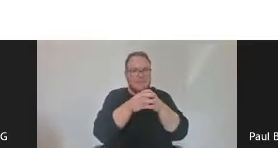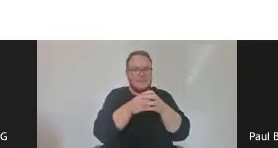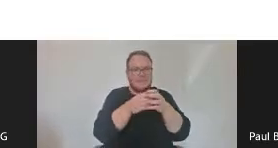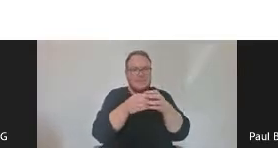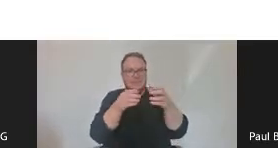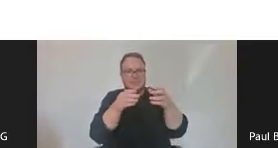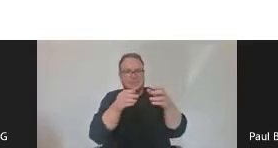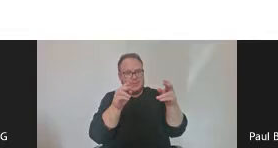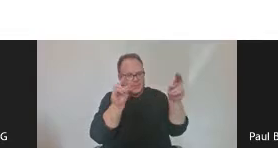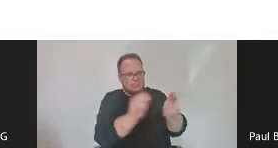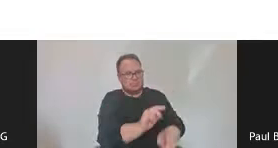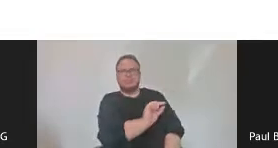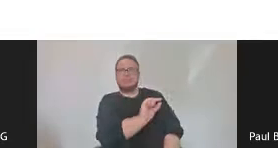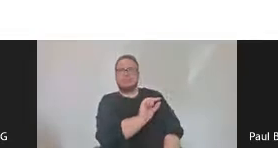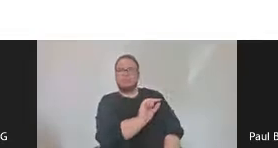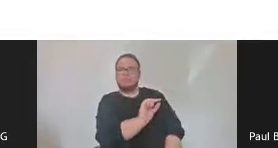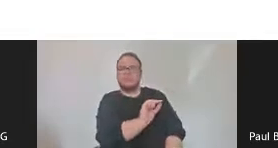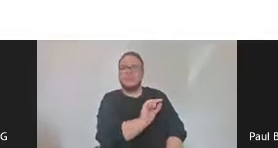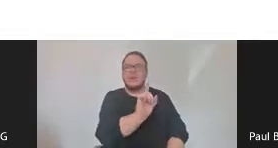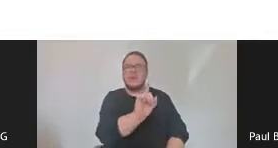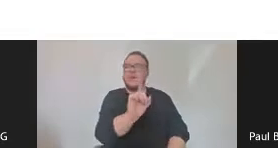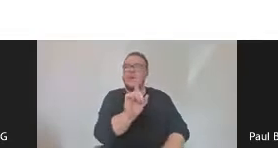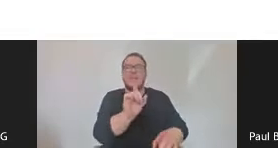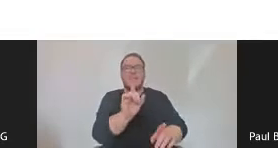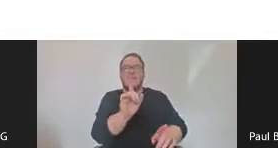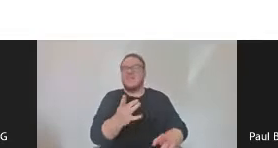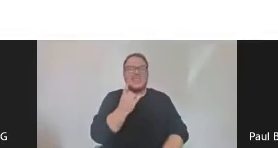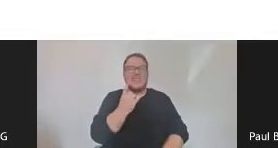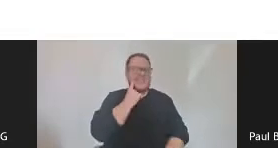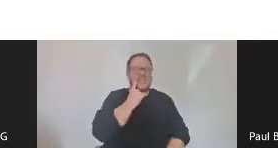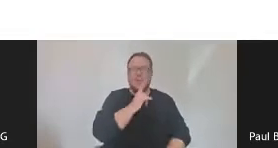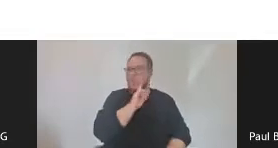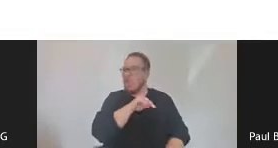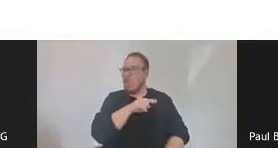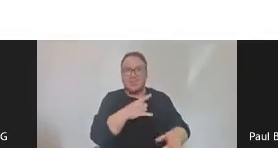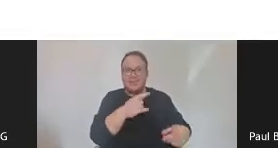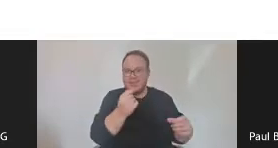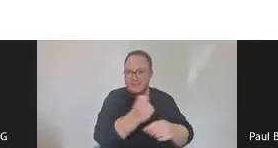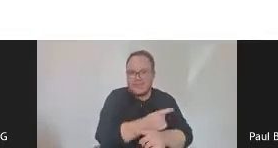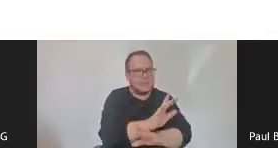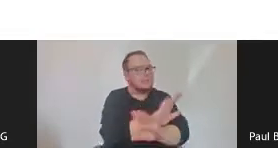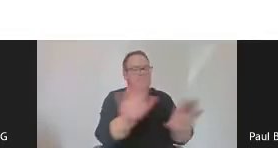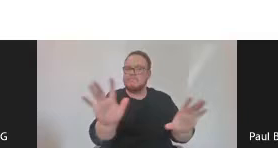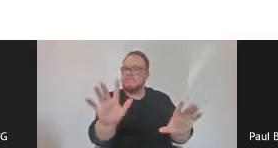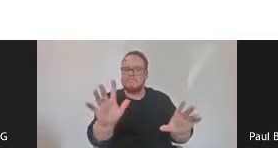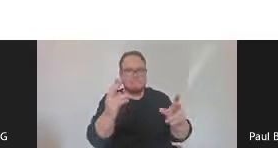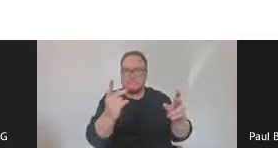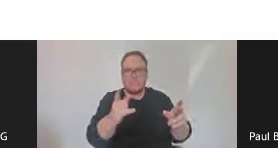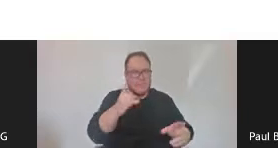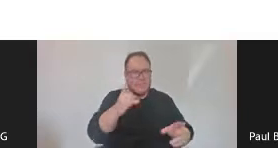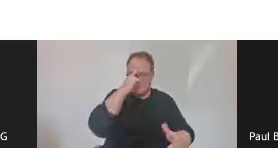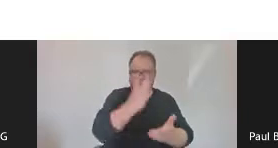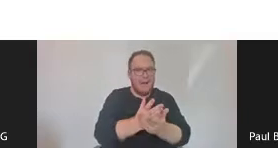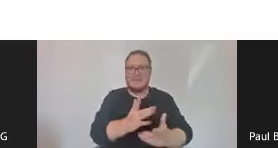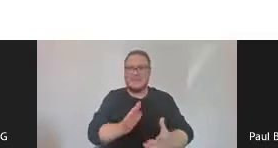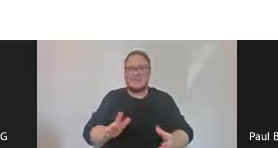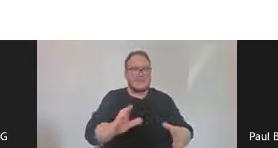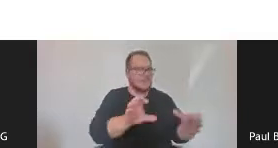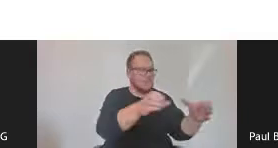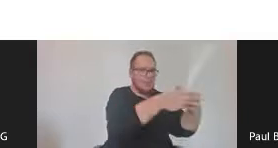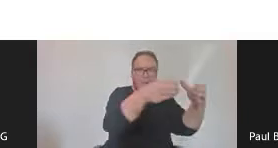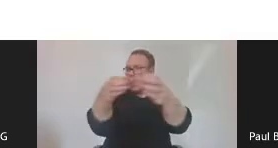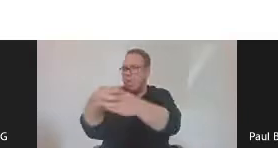figure. We didn't do that. We took a deep dive really early on, and we took the ethos that nobody would be left behind. And